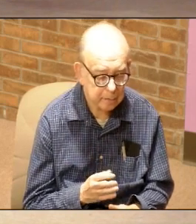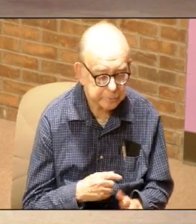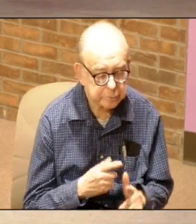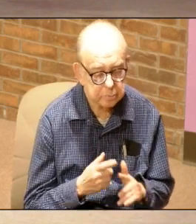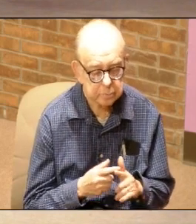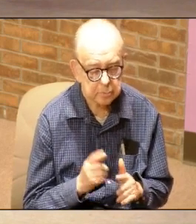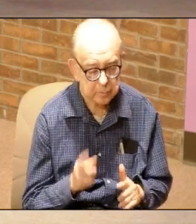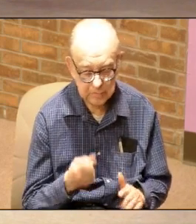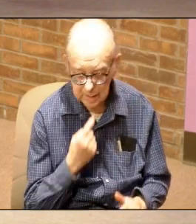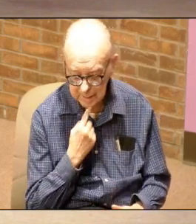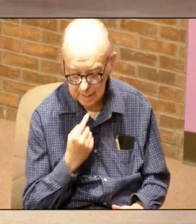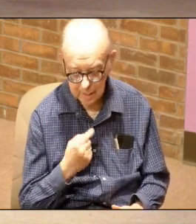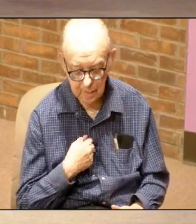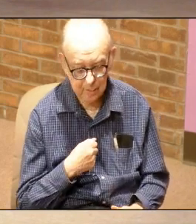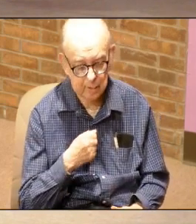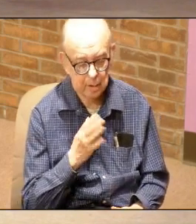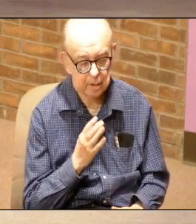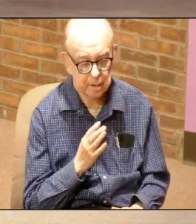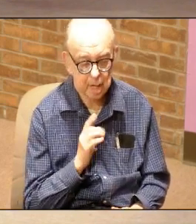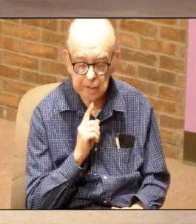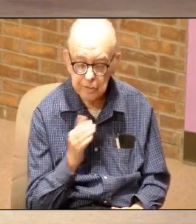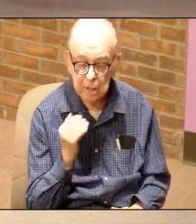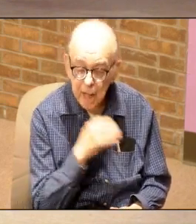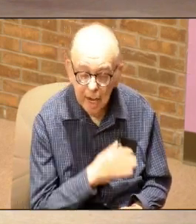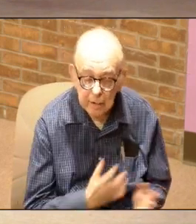Then you're telling me that God's a liar.